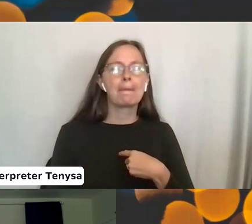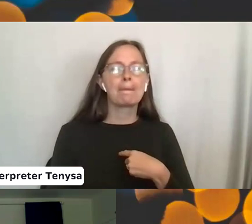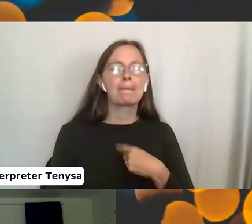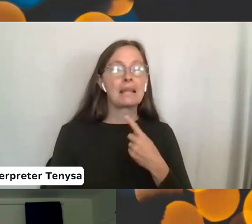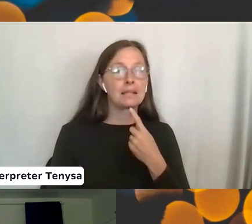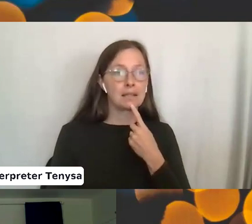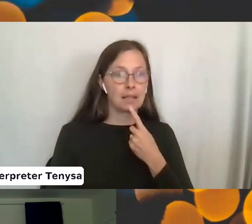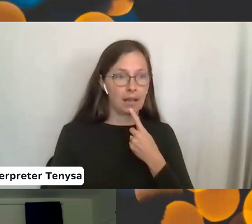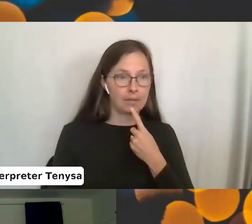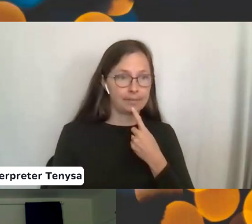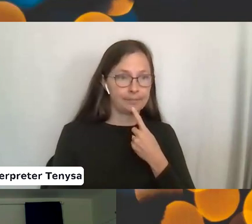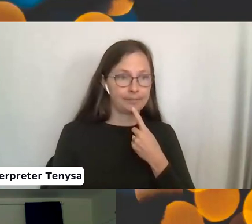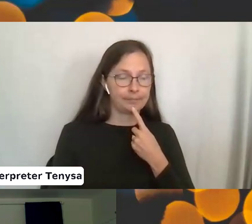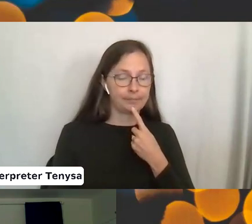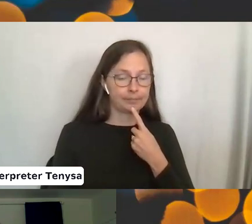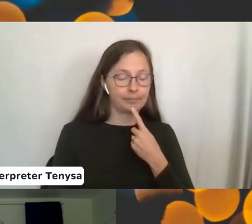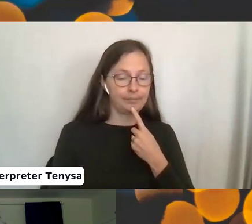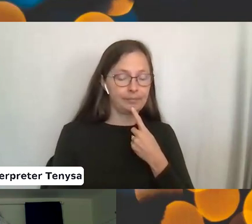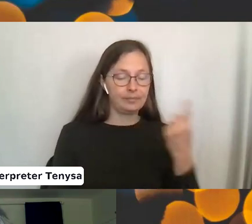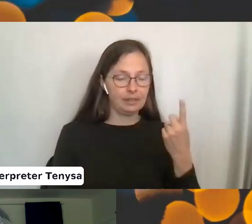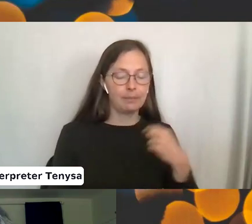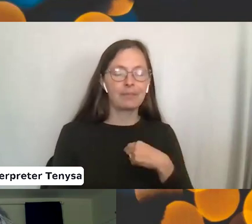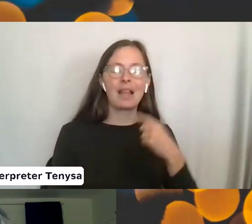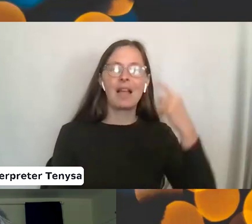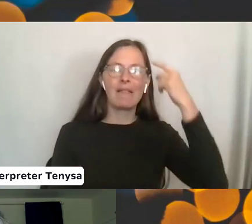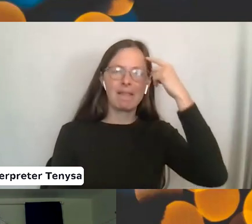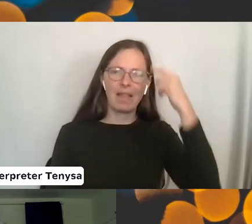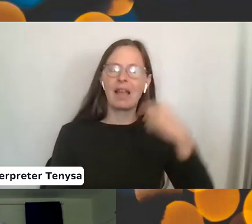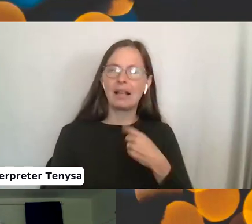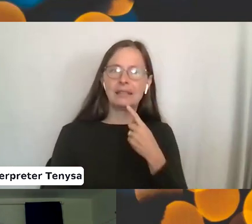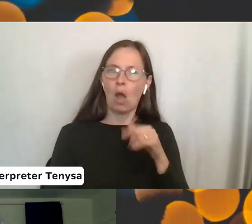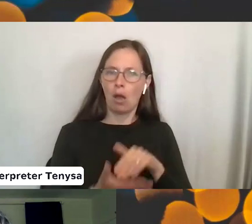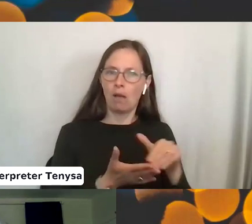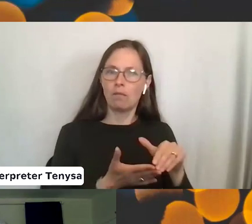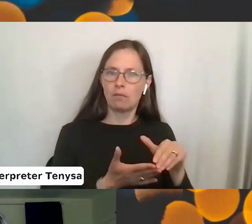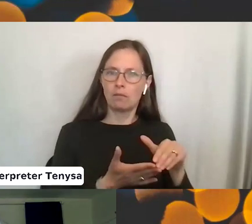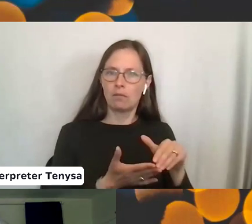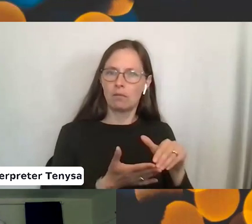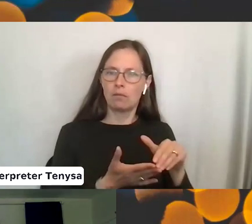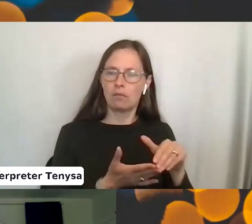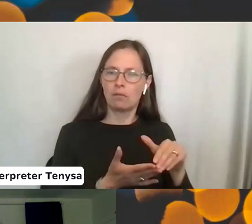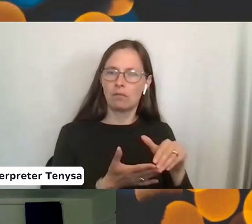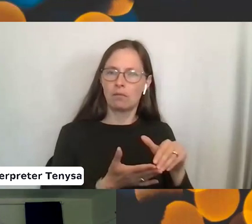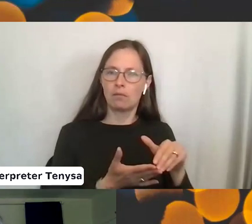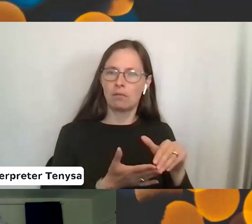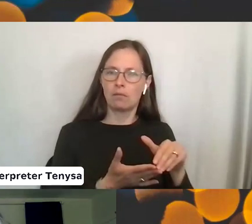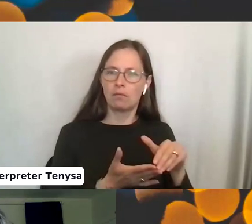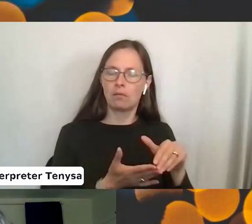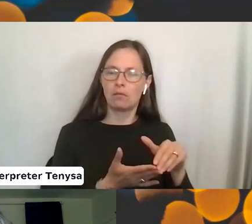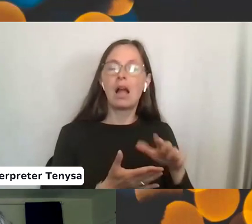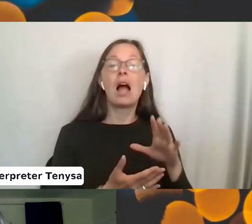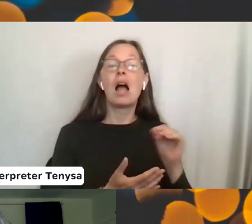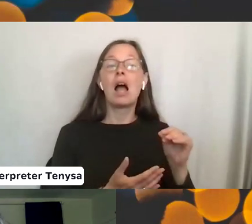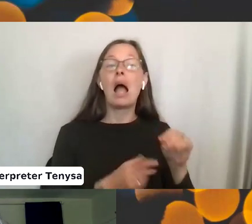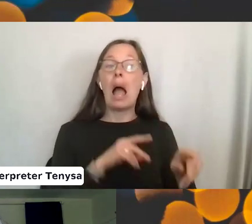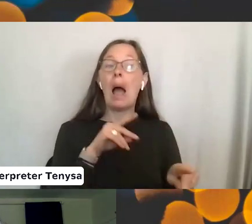said something that I think I said often. And it went over in different ways, depending who I said